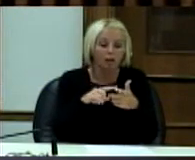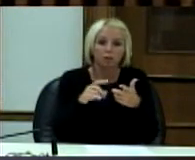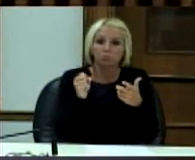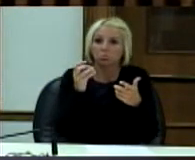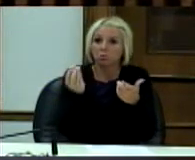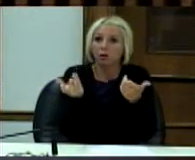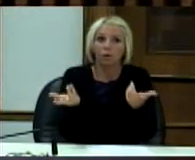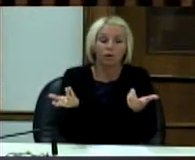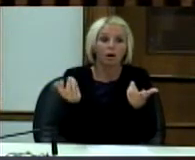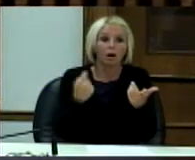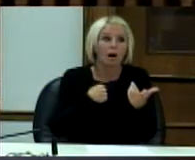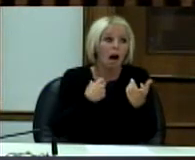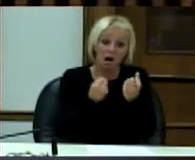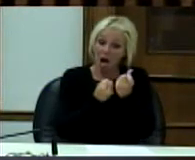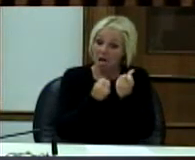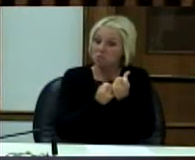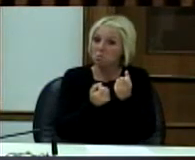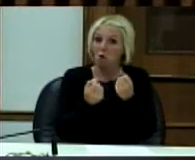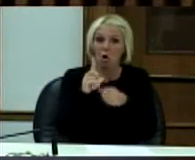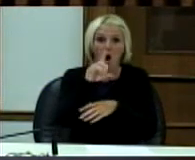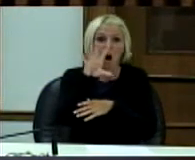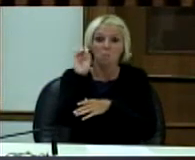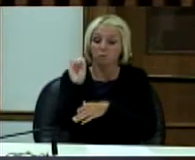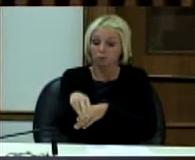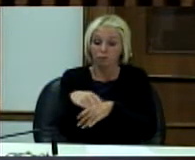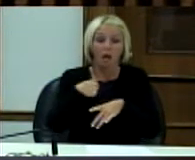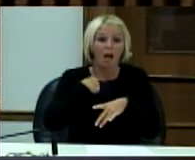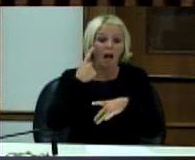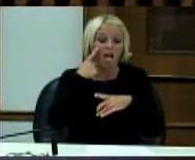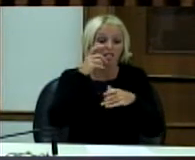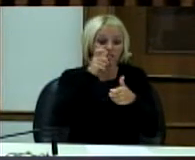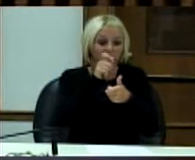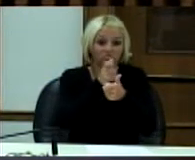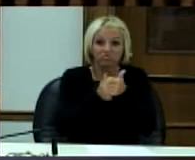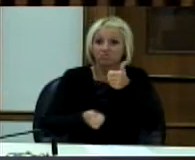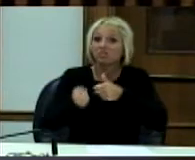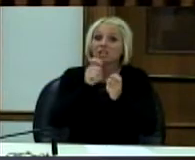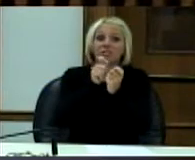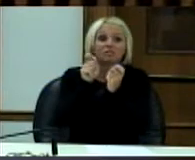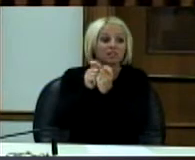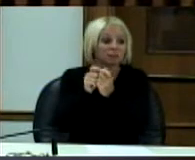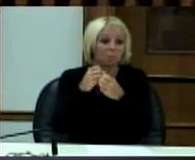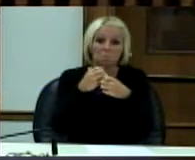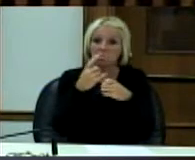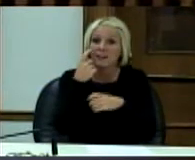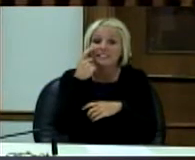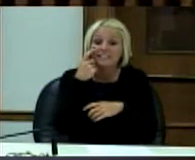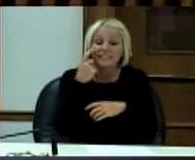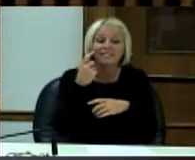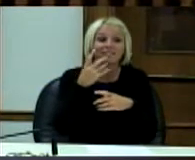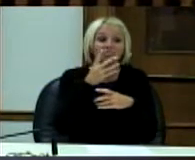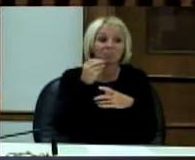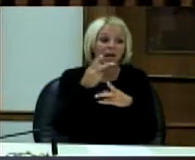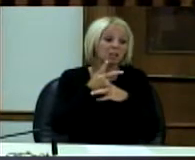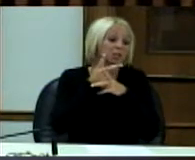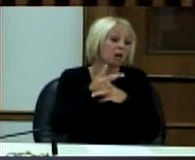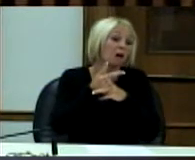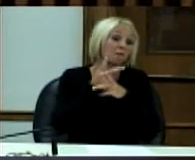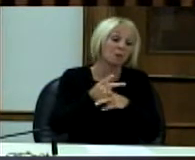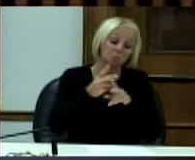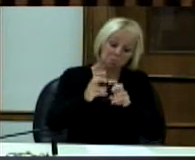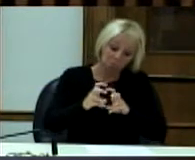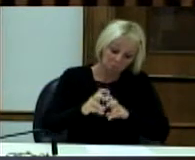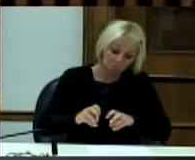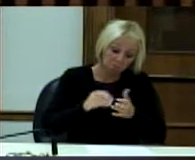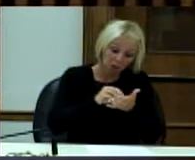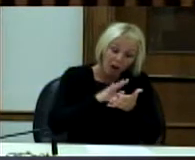So I support it fully. I think each detail of it makes sense, and it's been carefully thought